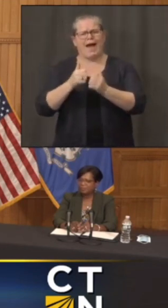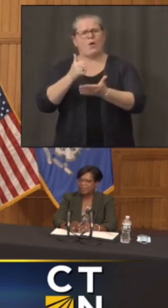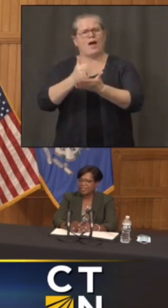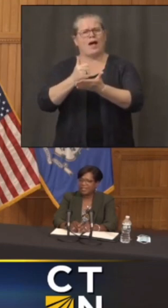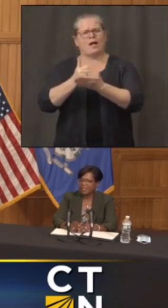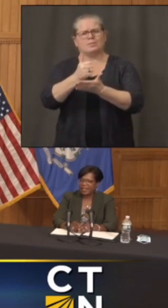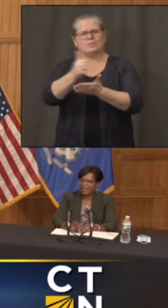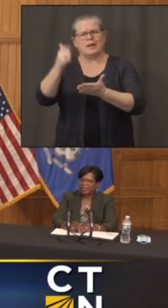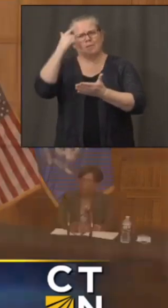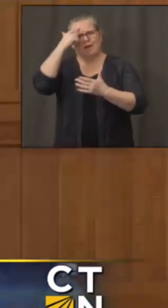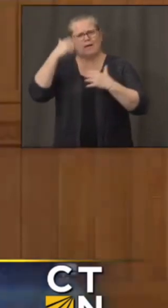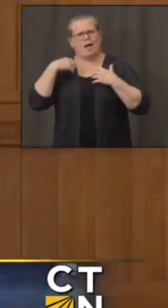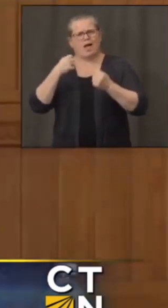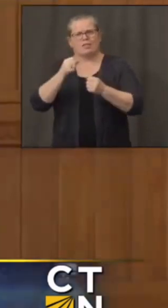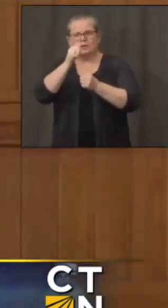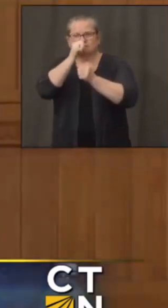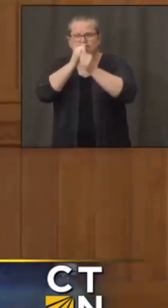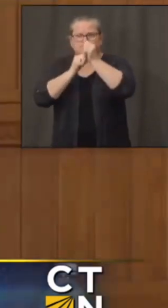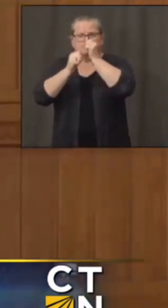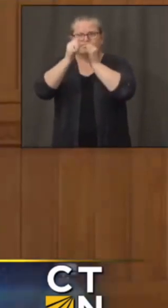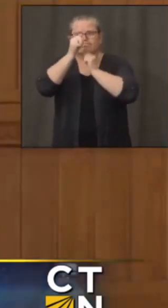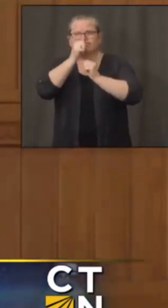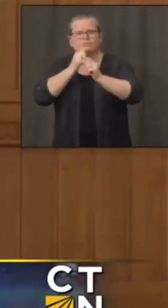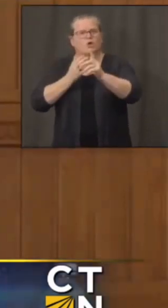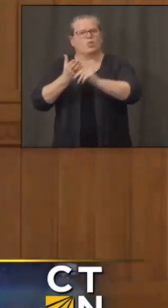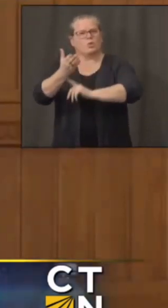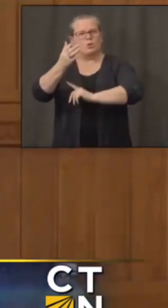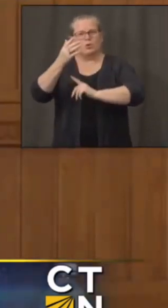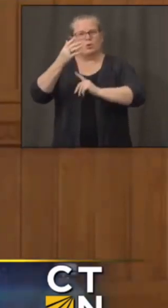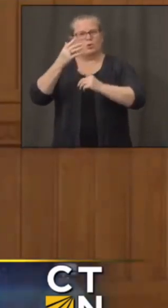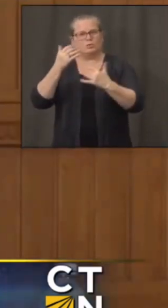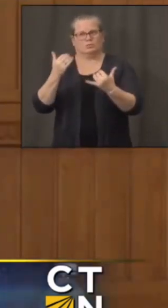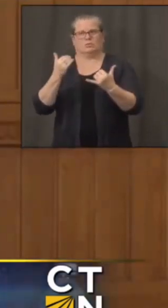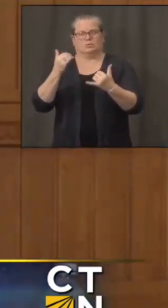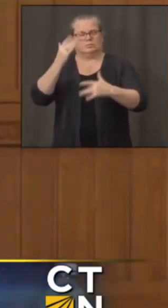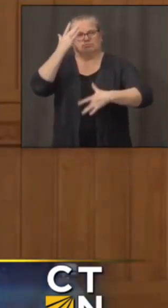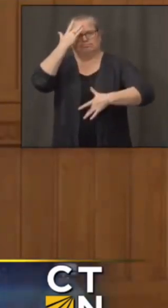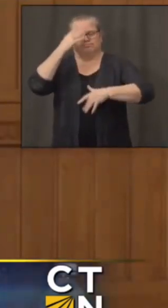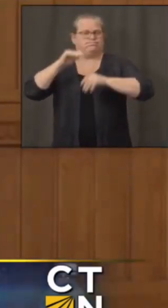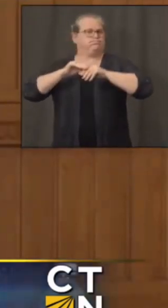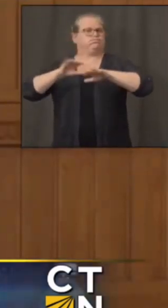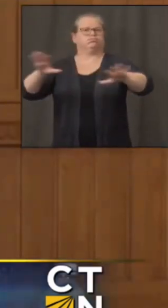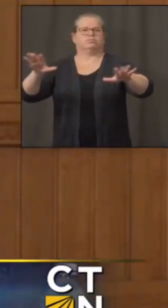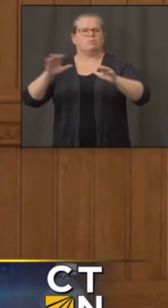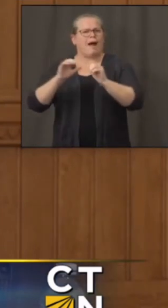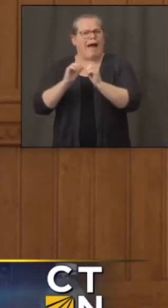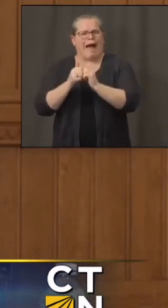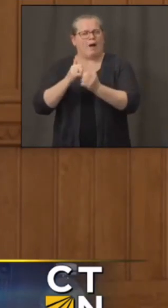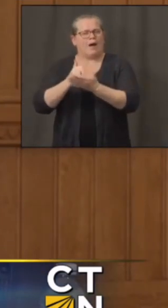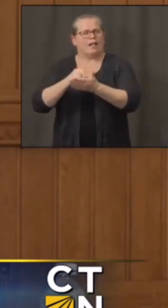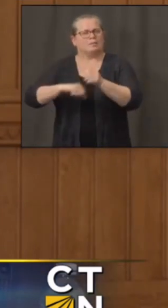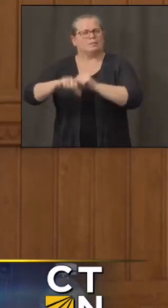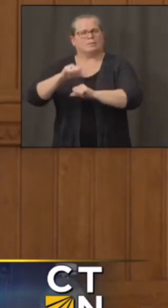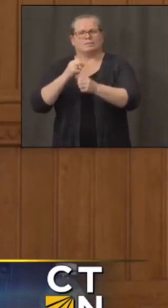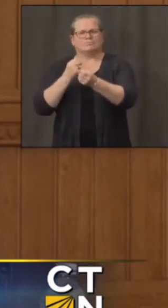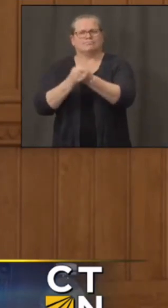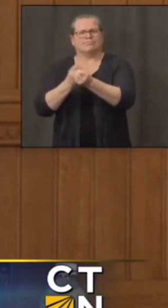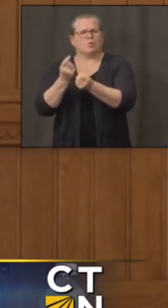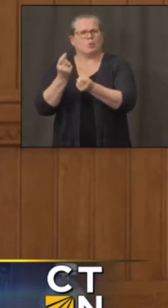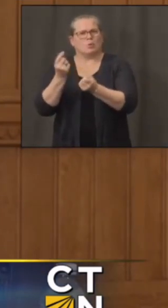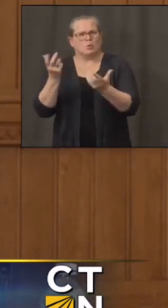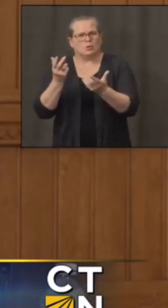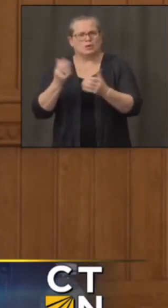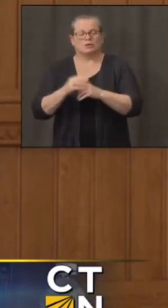pandemic? Yeah, that's a great question. I think just, one of the things I mentioned before is,